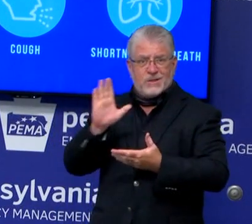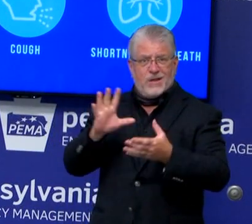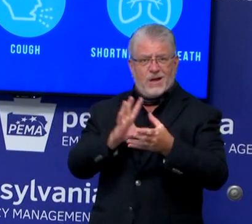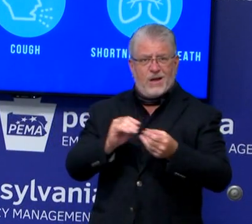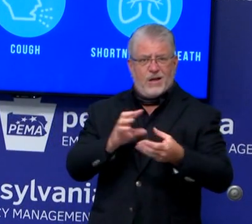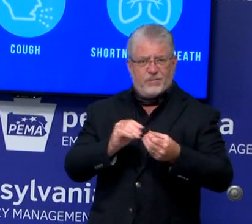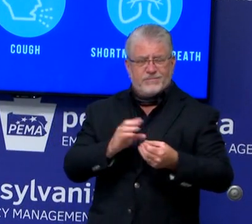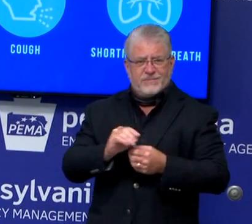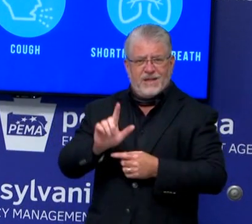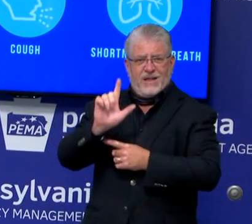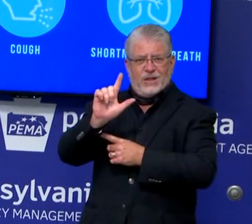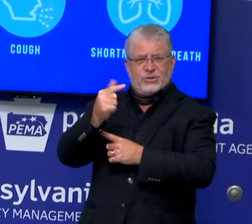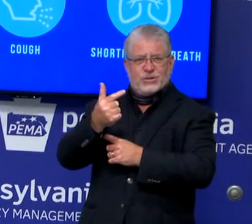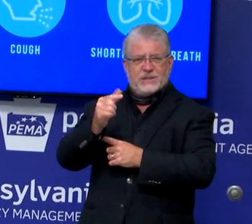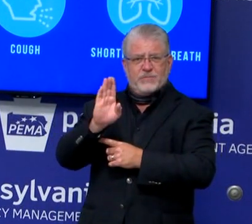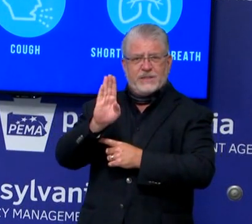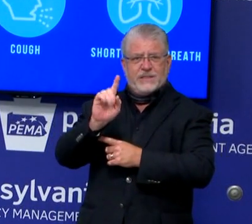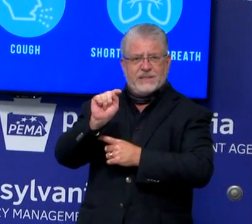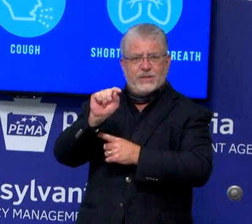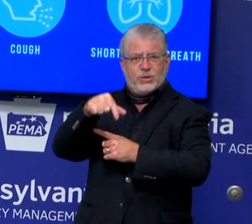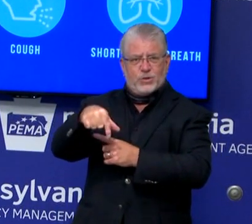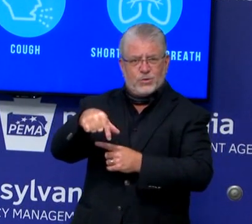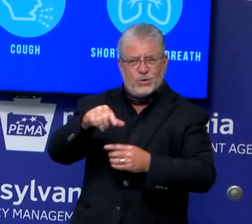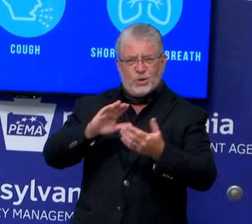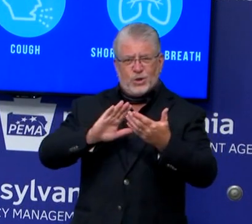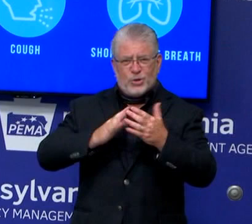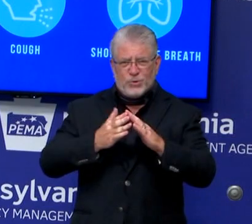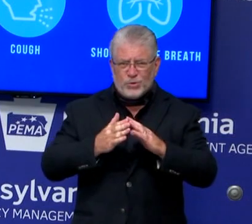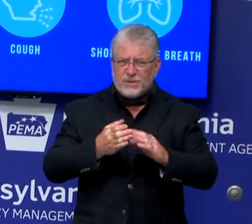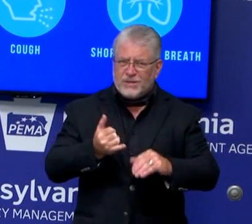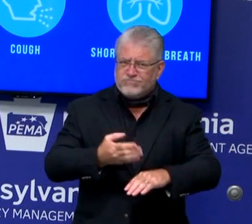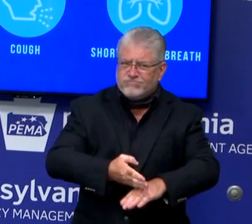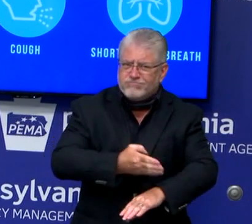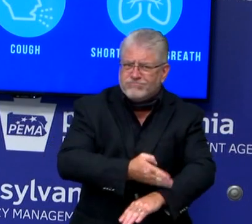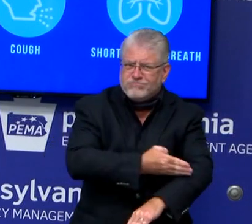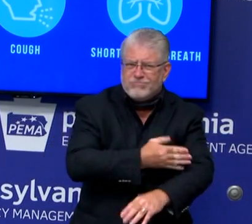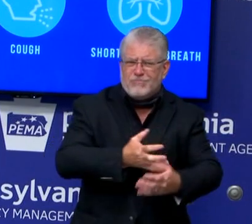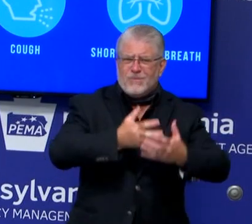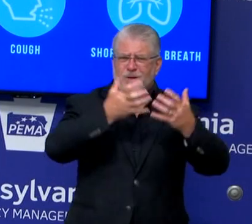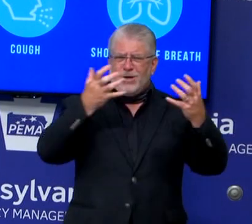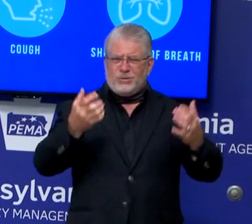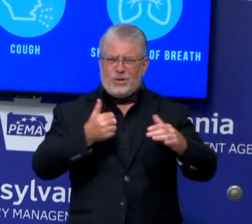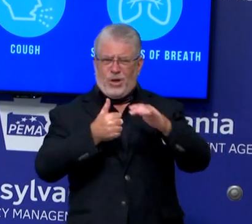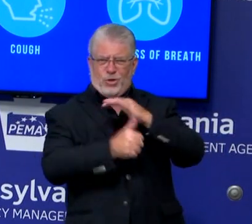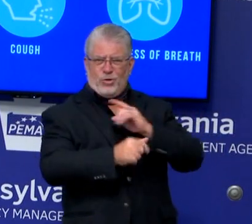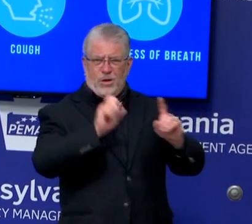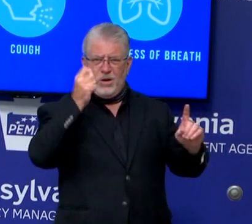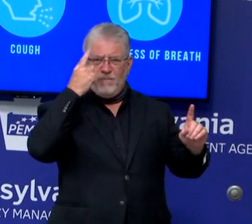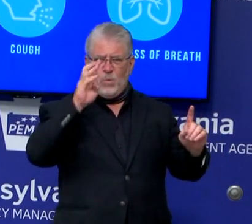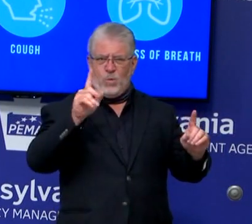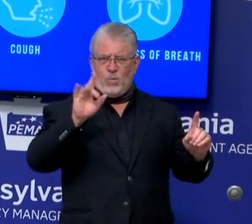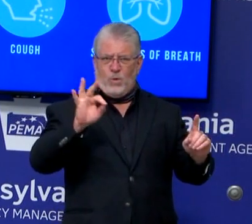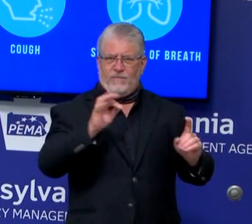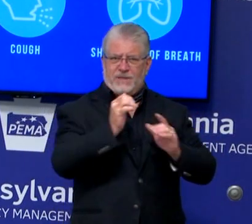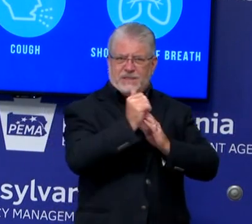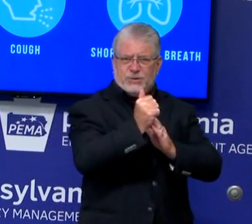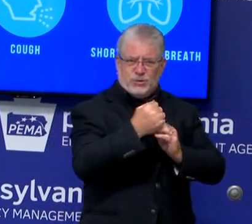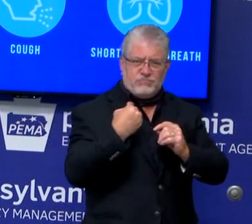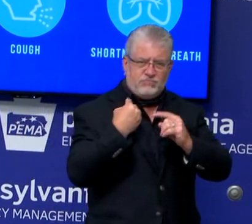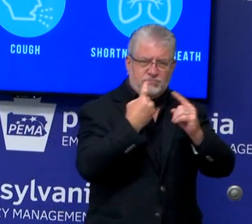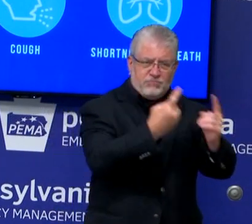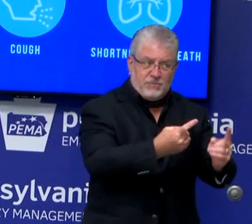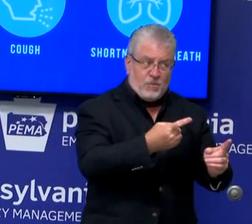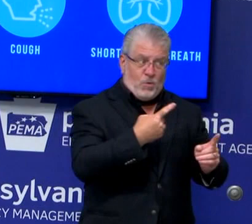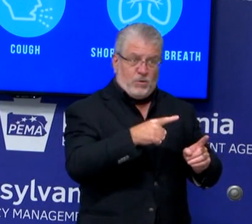has made so much progress under Governor Wolf and his leadership during his time in office. But I want to